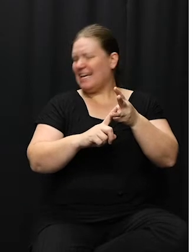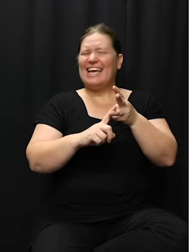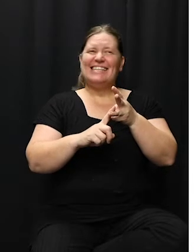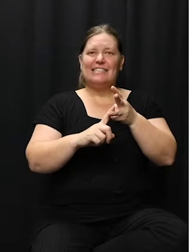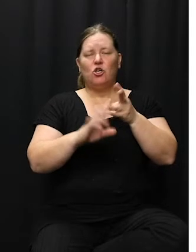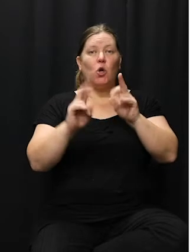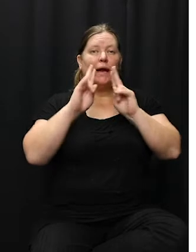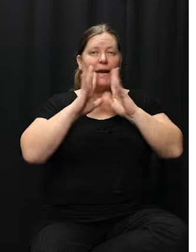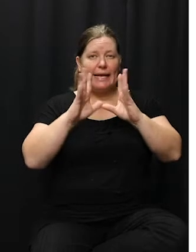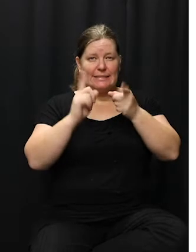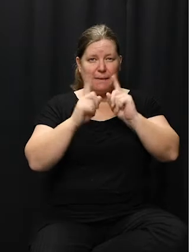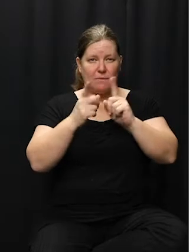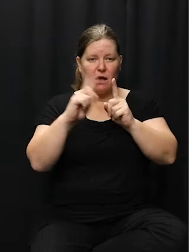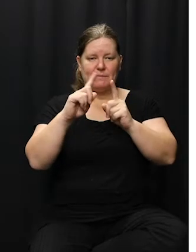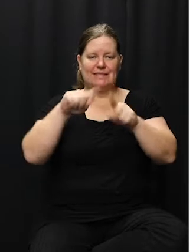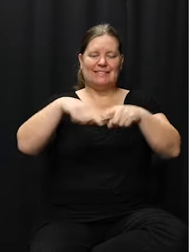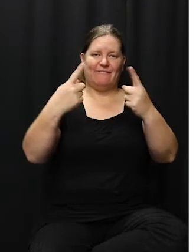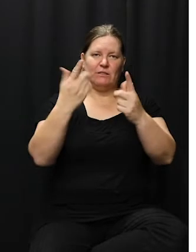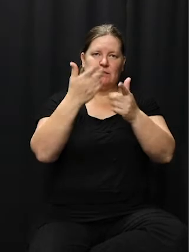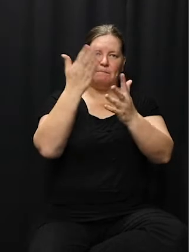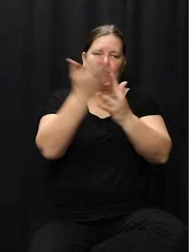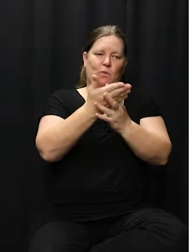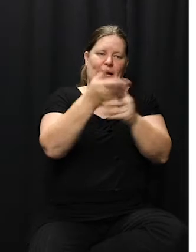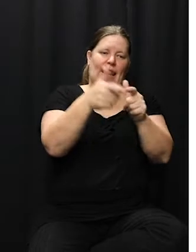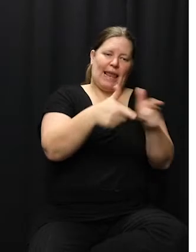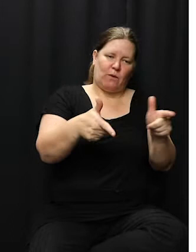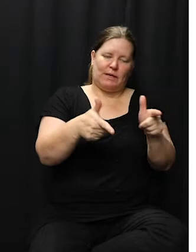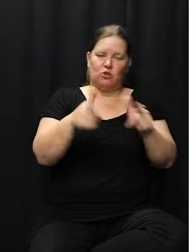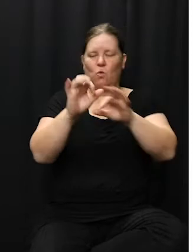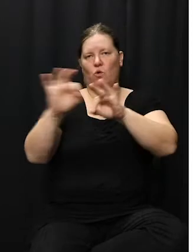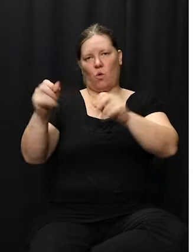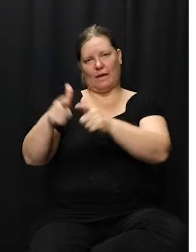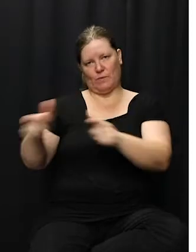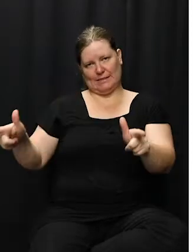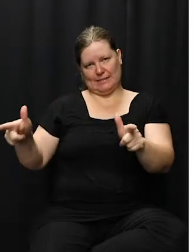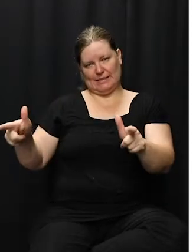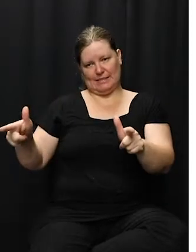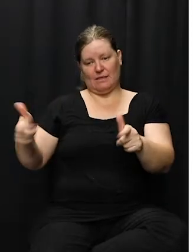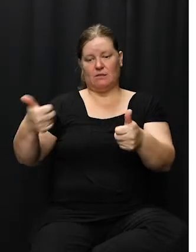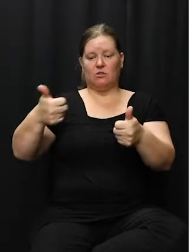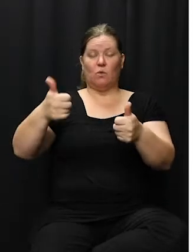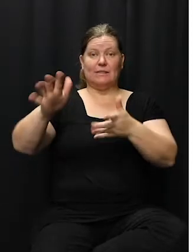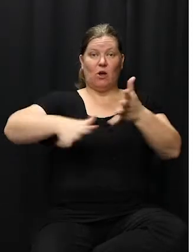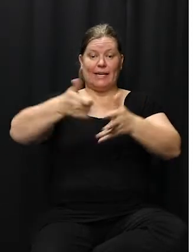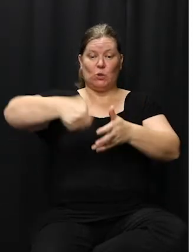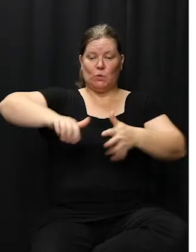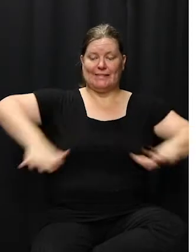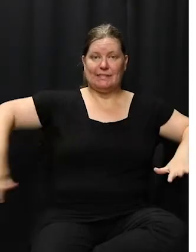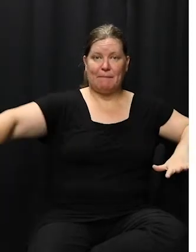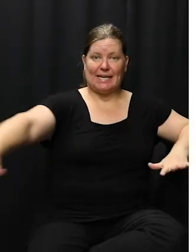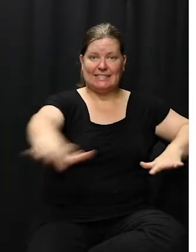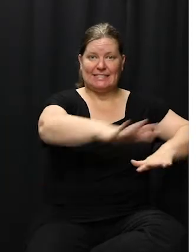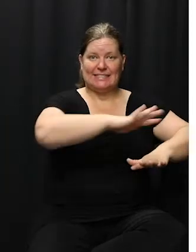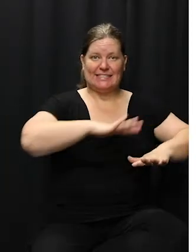It's not always a clear difference between what is linguistic and what's not. So sign language uses space around. So for example, in